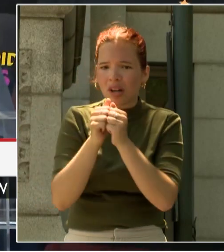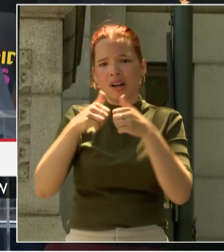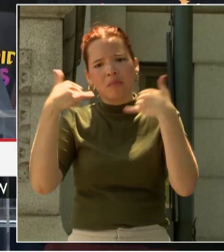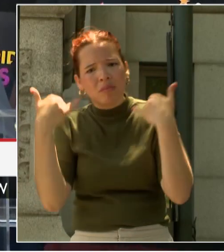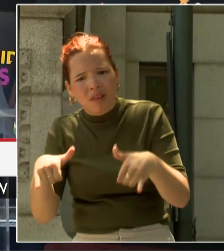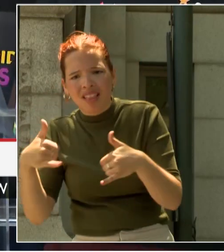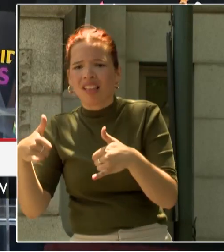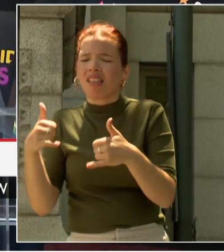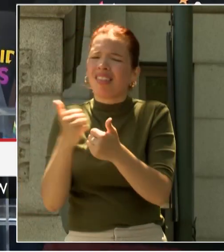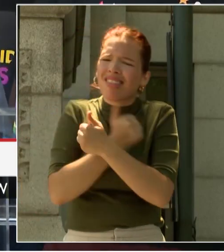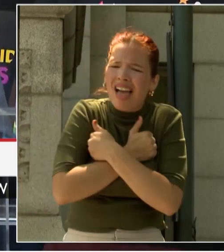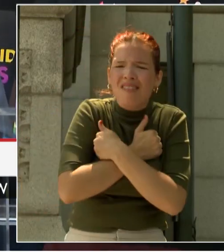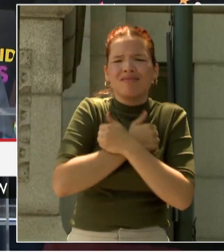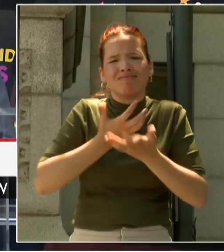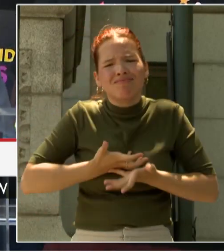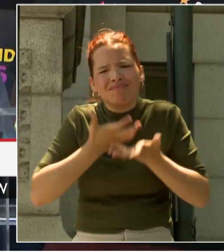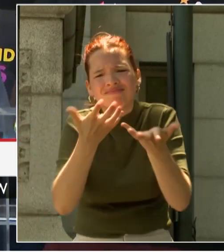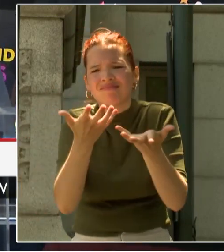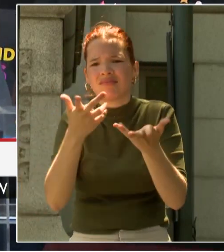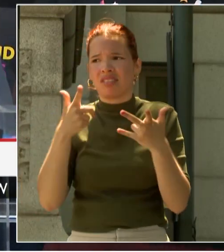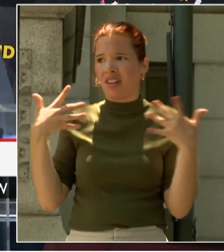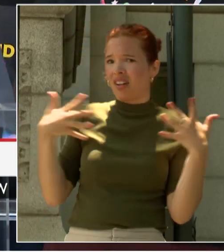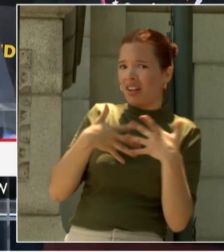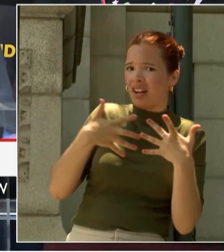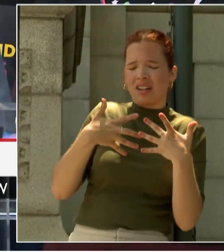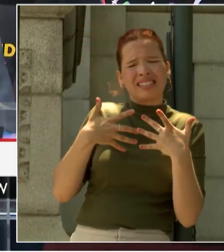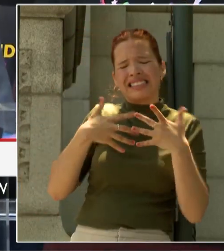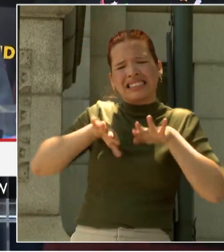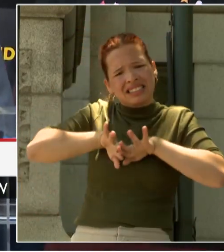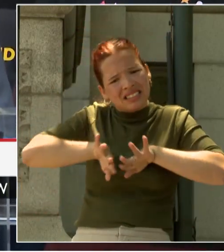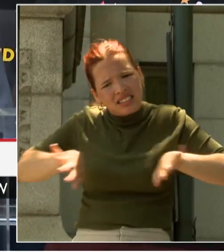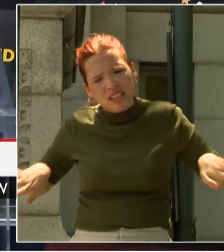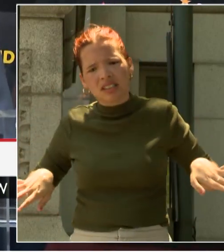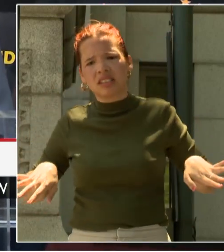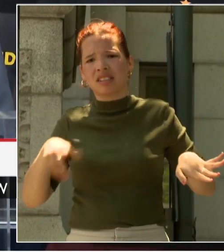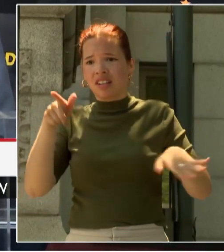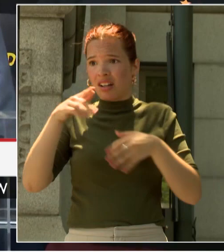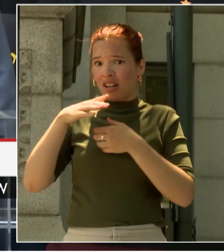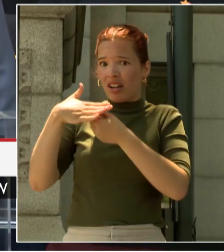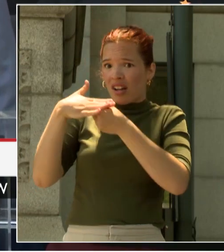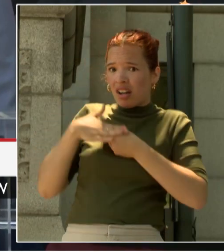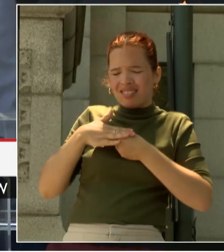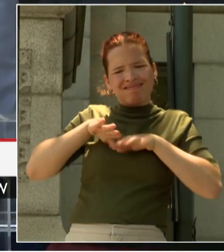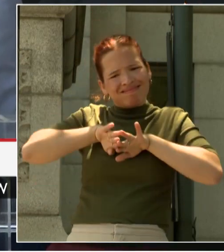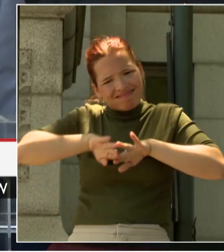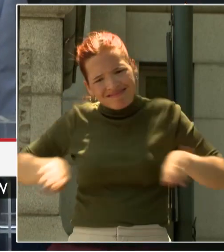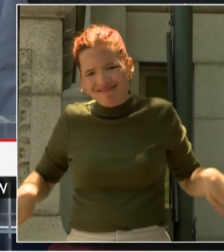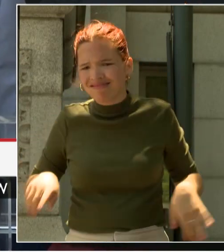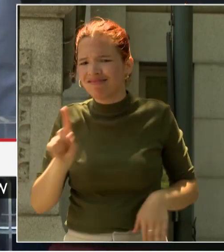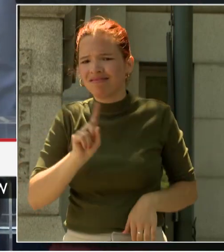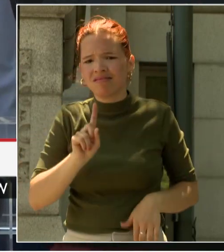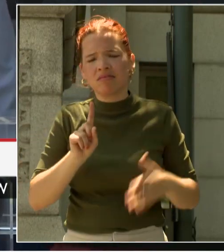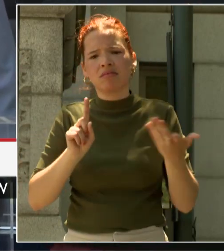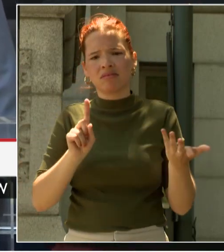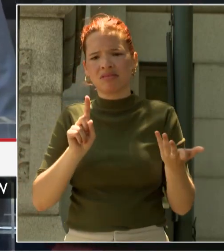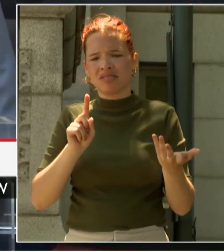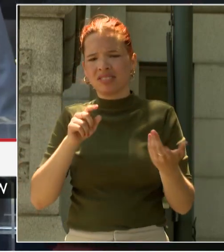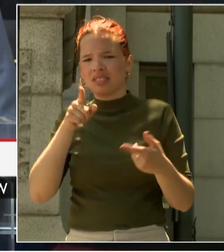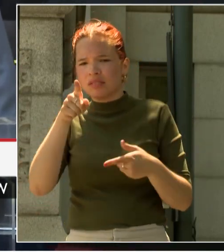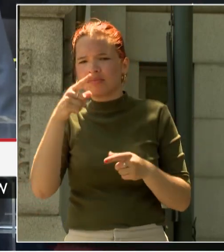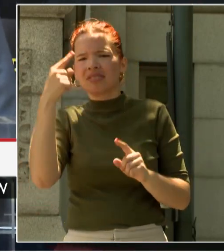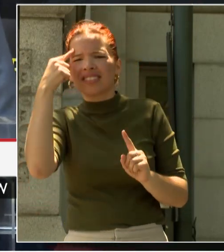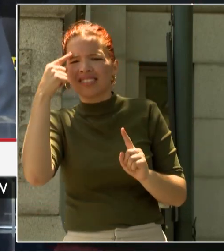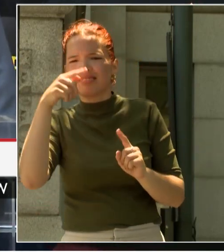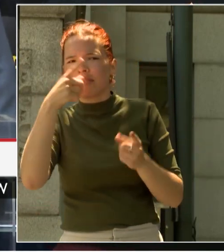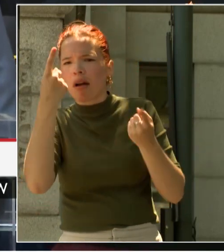prejudice. And in our quest for justice, we often focus on the external forces needed